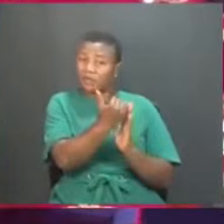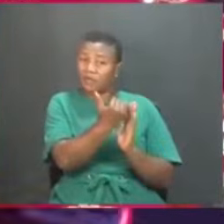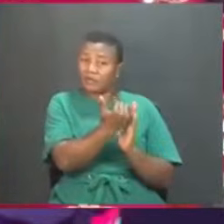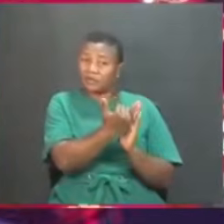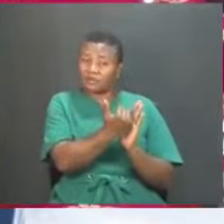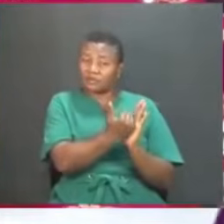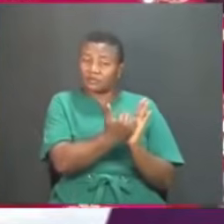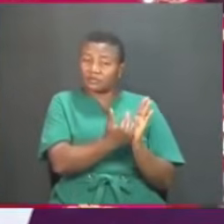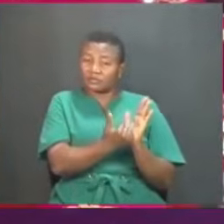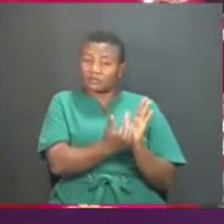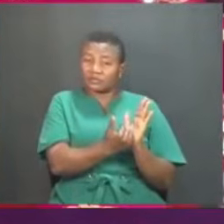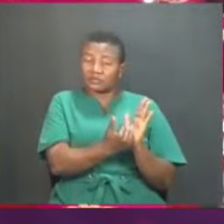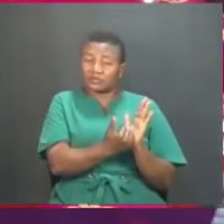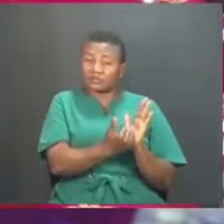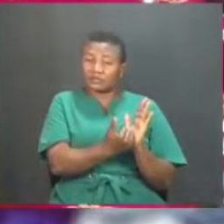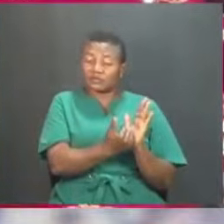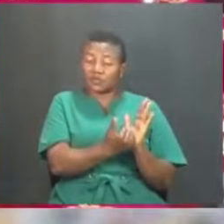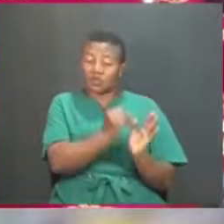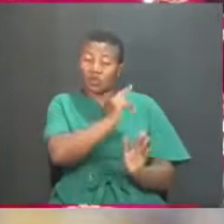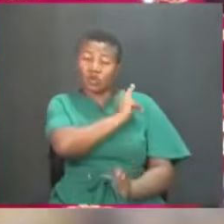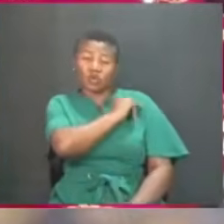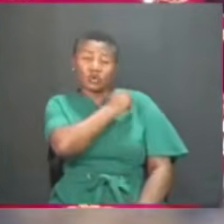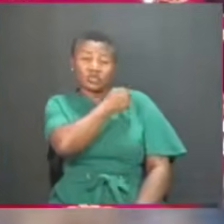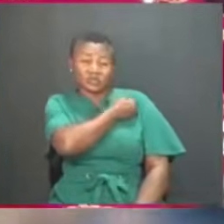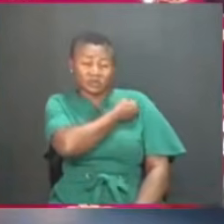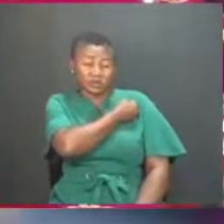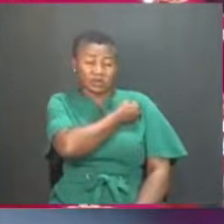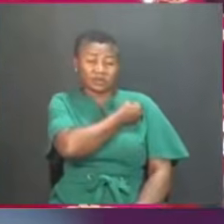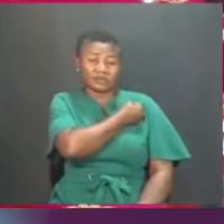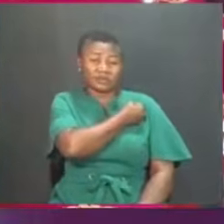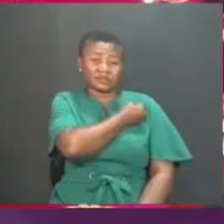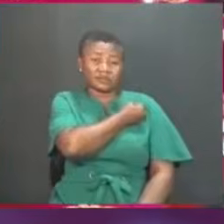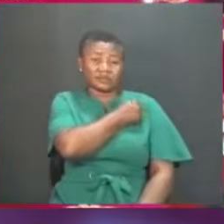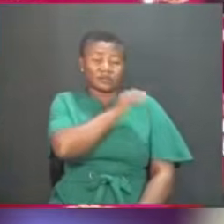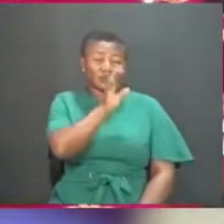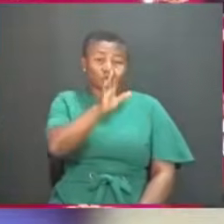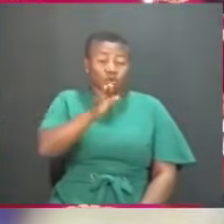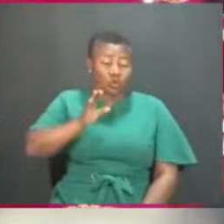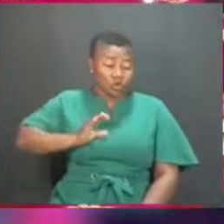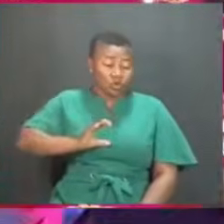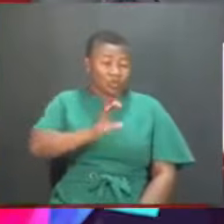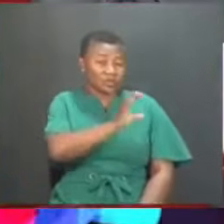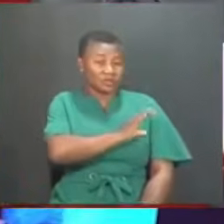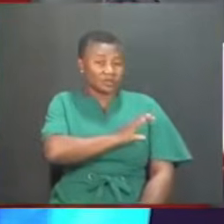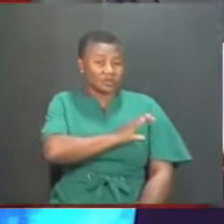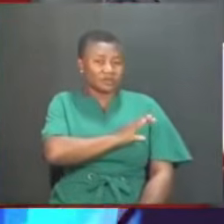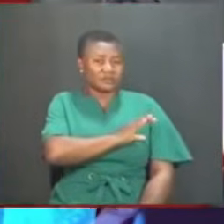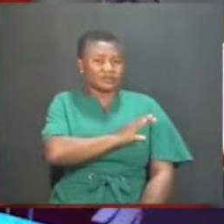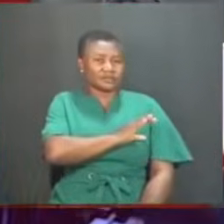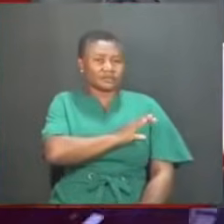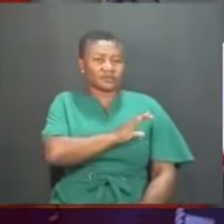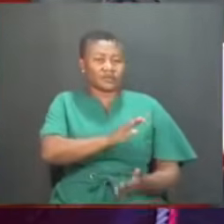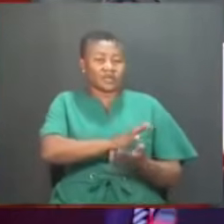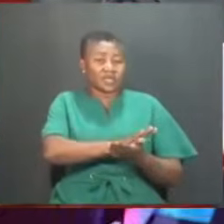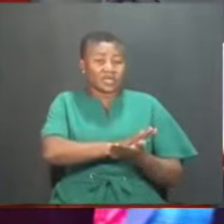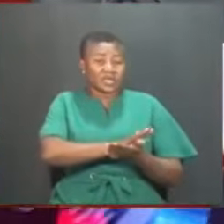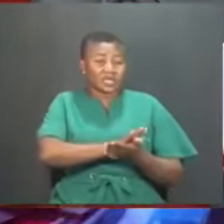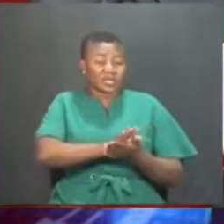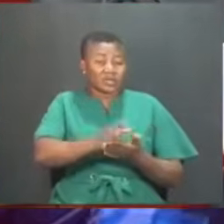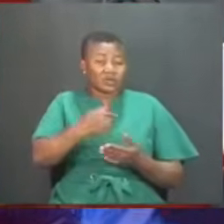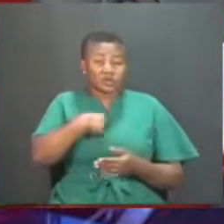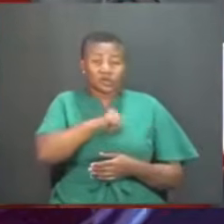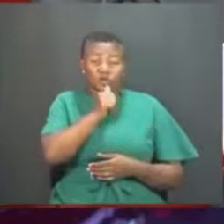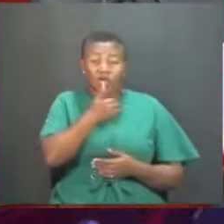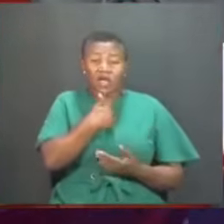the quasi hospitals, Mr. Speaker, your committees, clearly we don't have a part to even